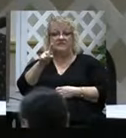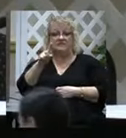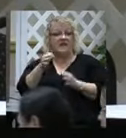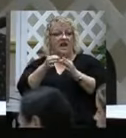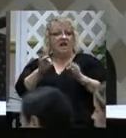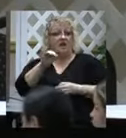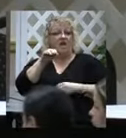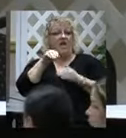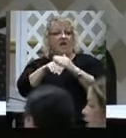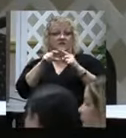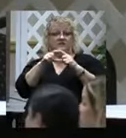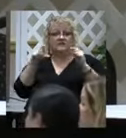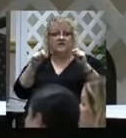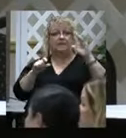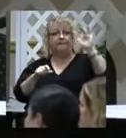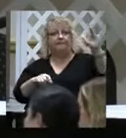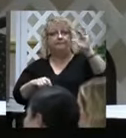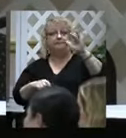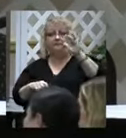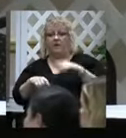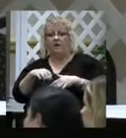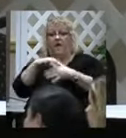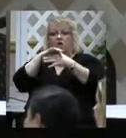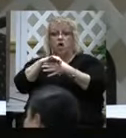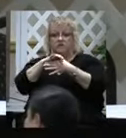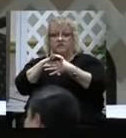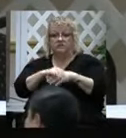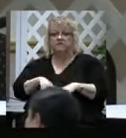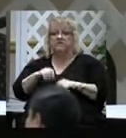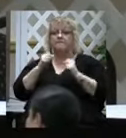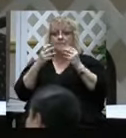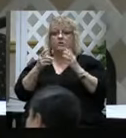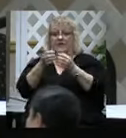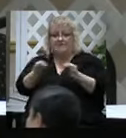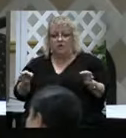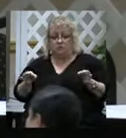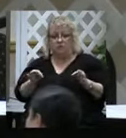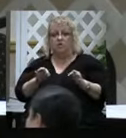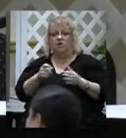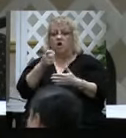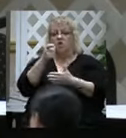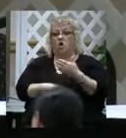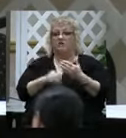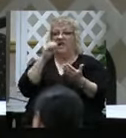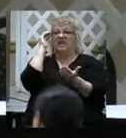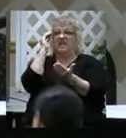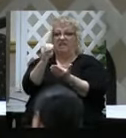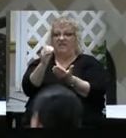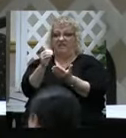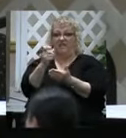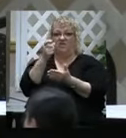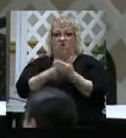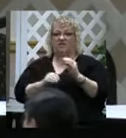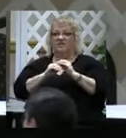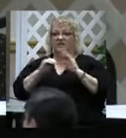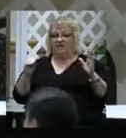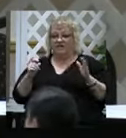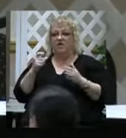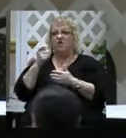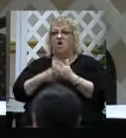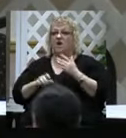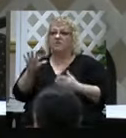access tab and the content and our website multilingual web pages actually costed nothing, except it costed